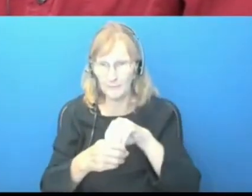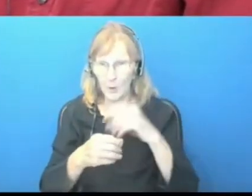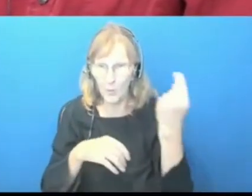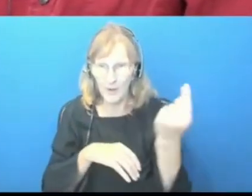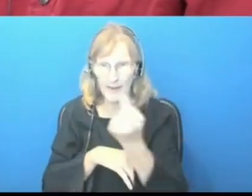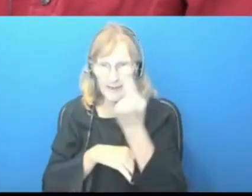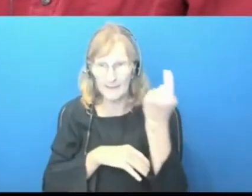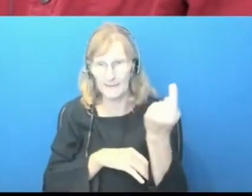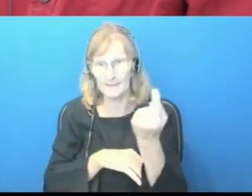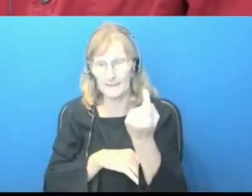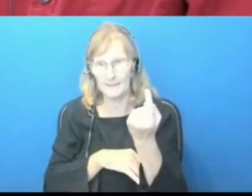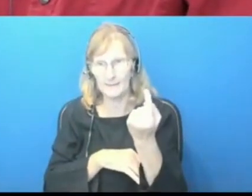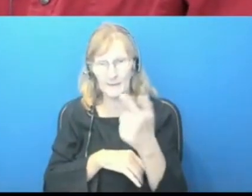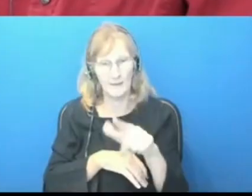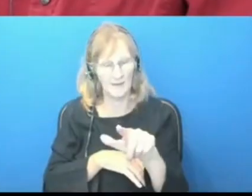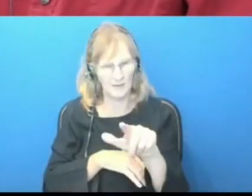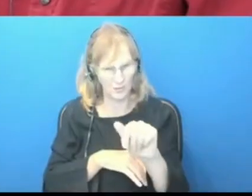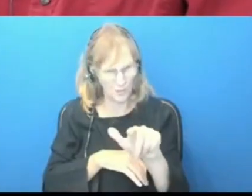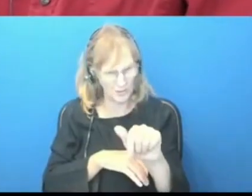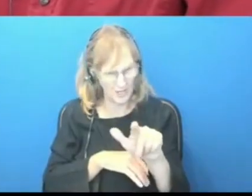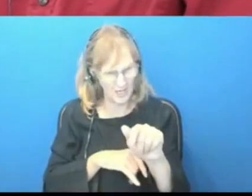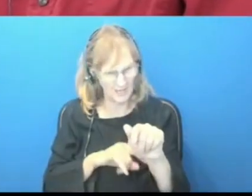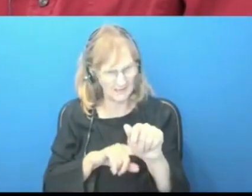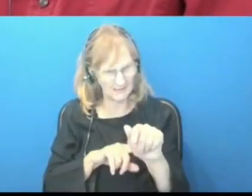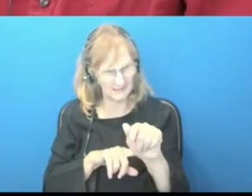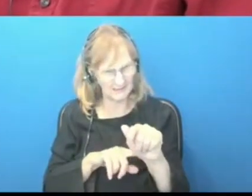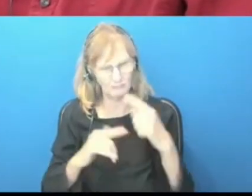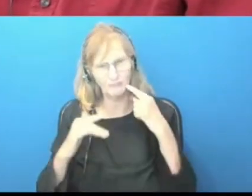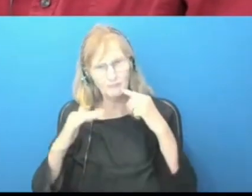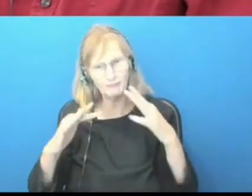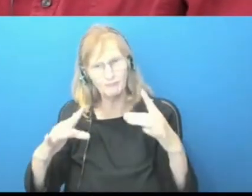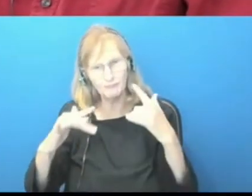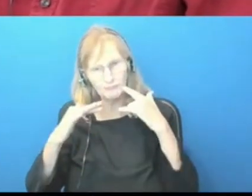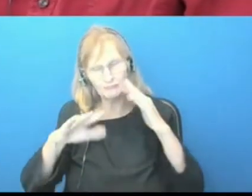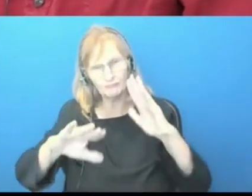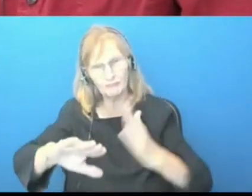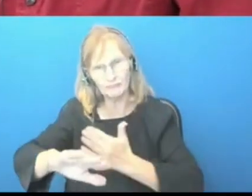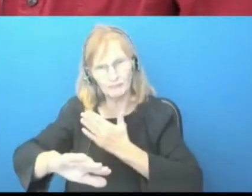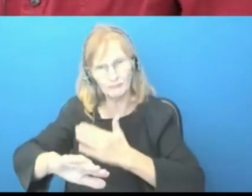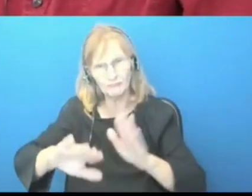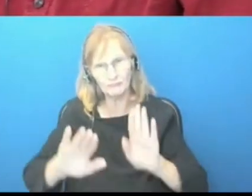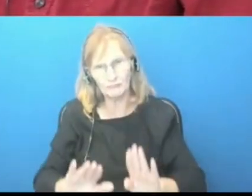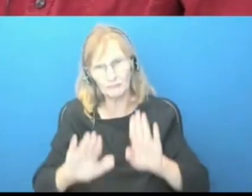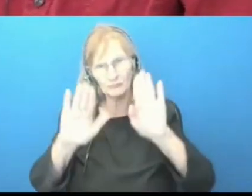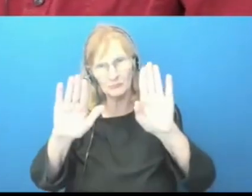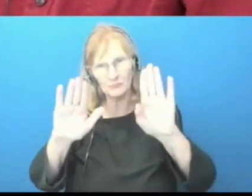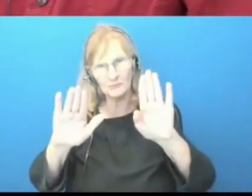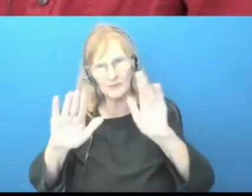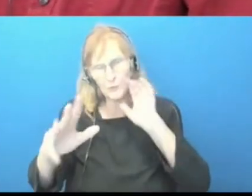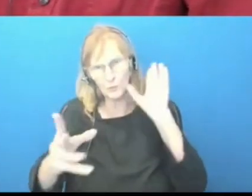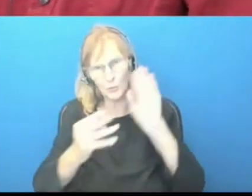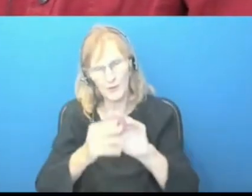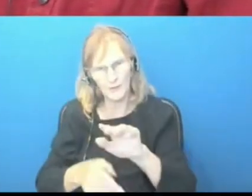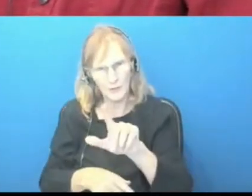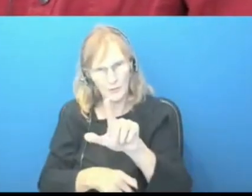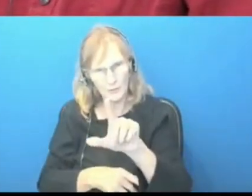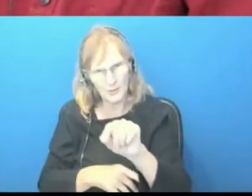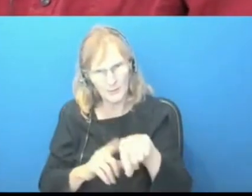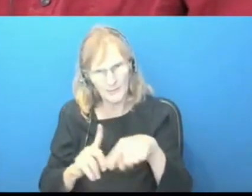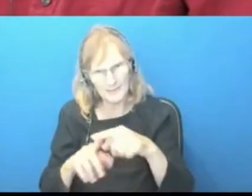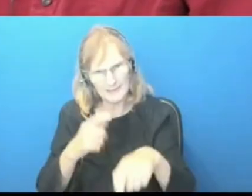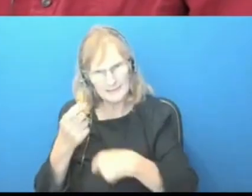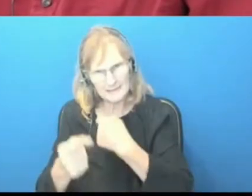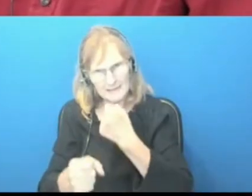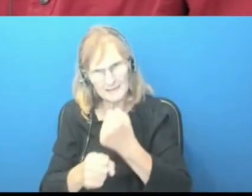When I was in Georgia, I sang in the choir every Sunday for 20-some years and all, and I did